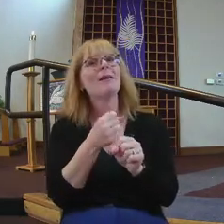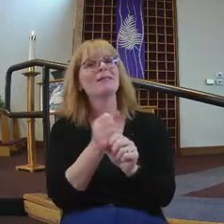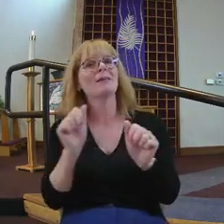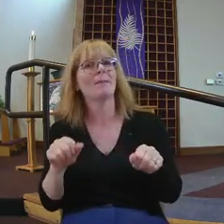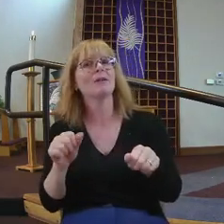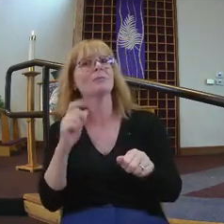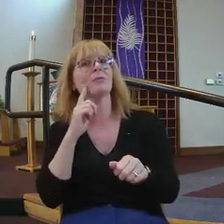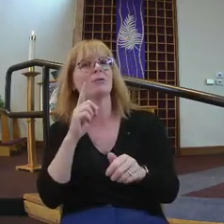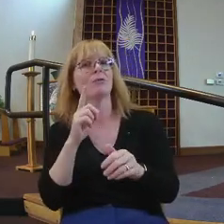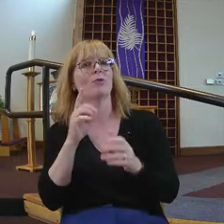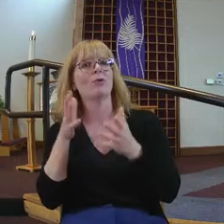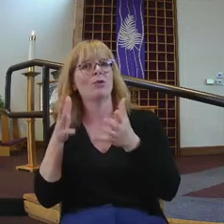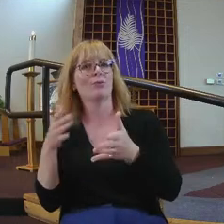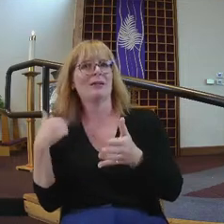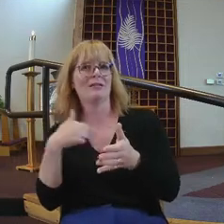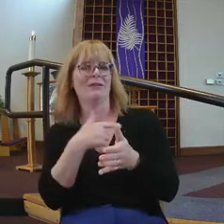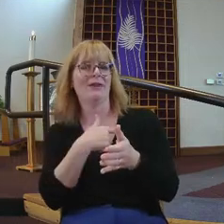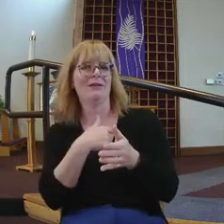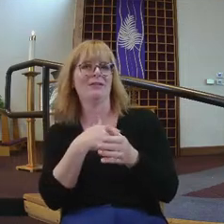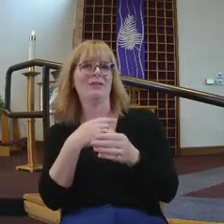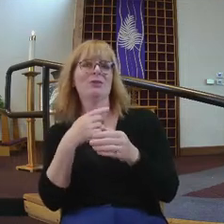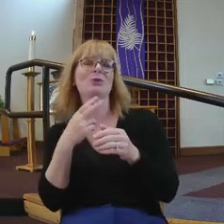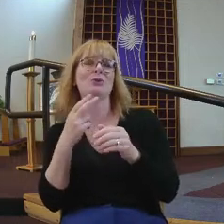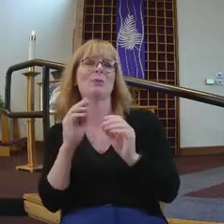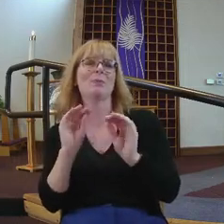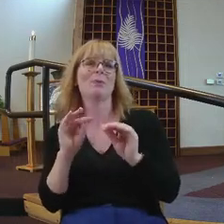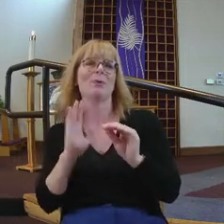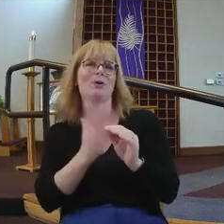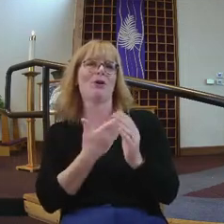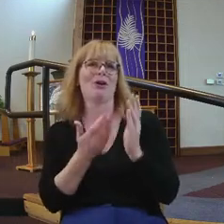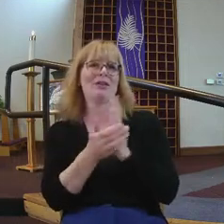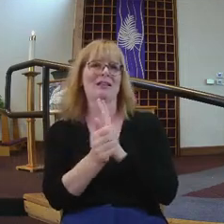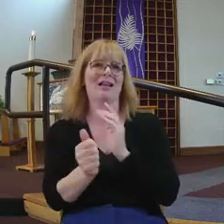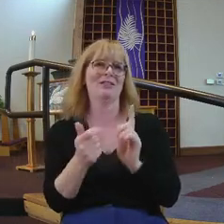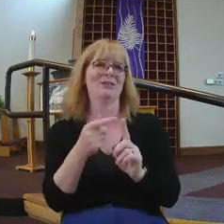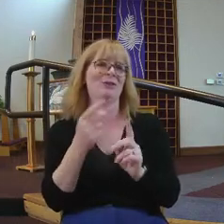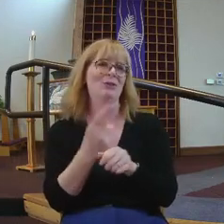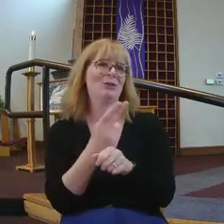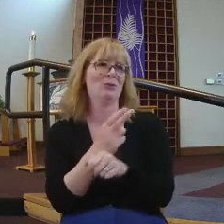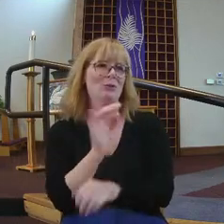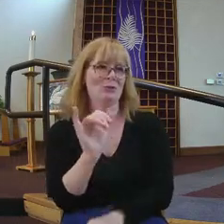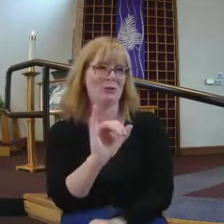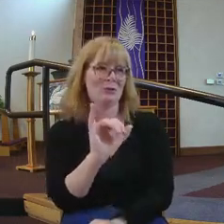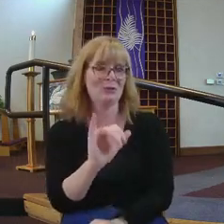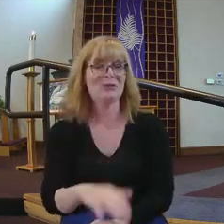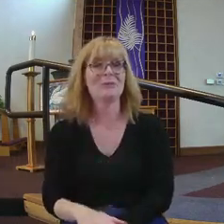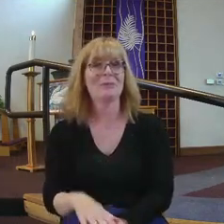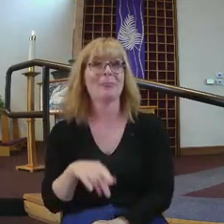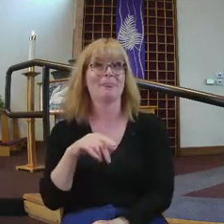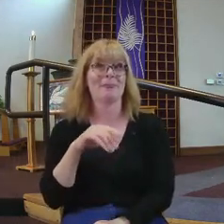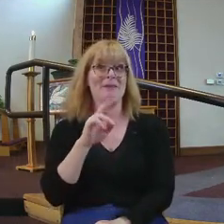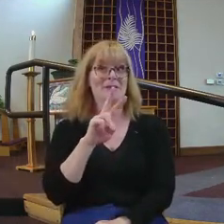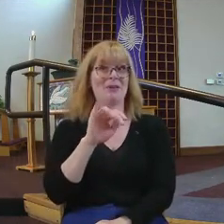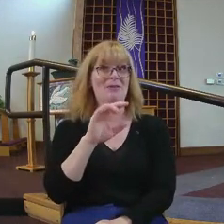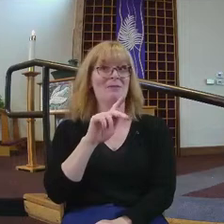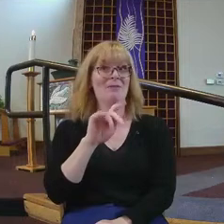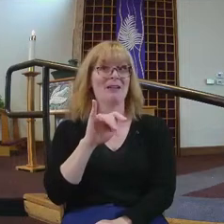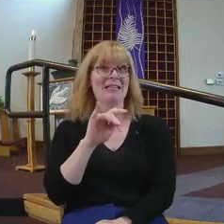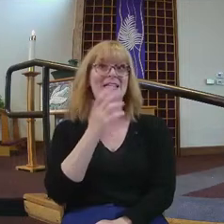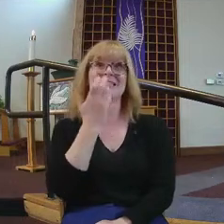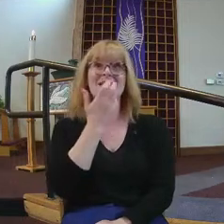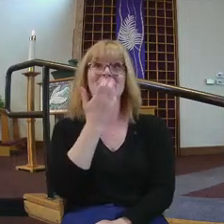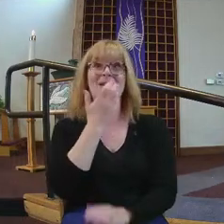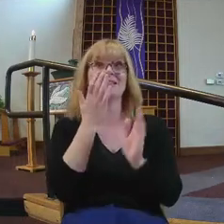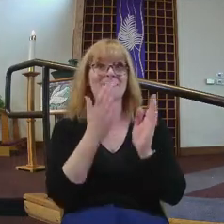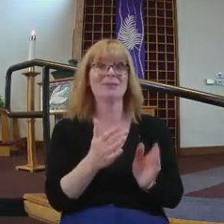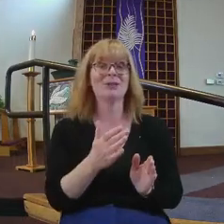energy, our gifts, and our talents to use too. So we celebrate Vicky for not only the amazing person that she is, but also for the